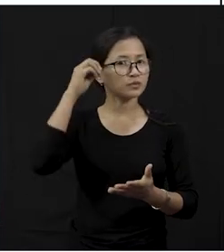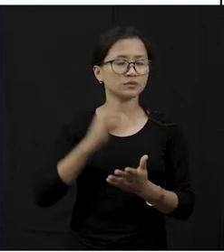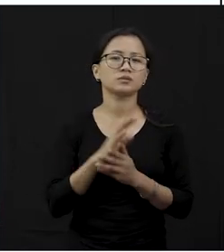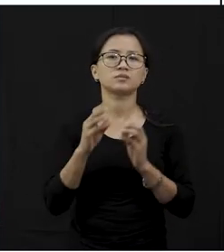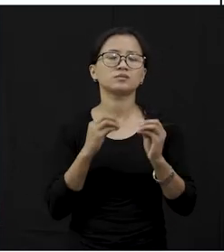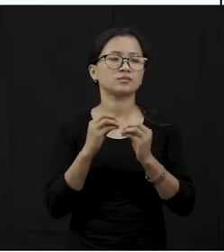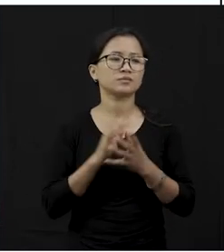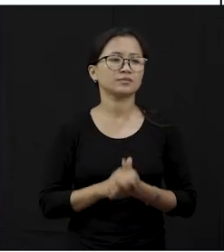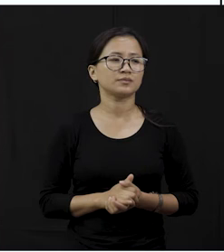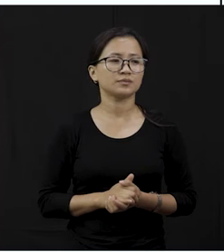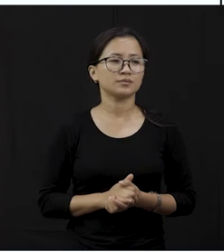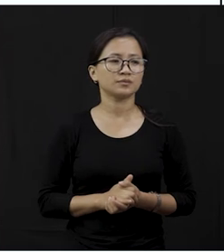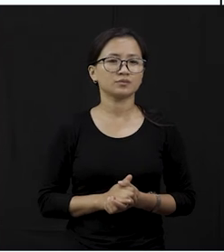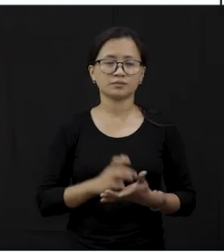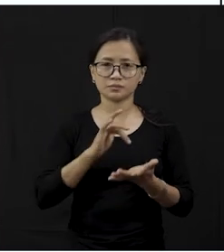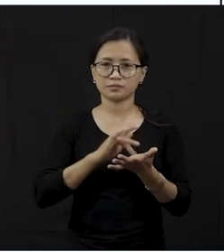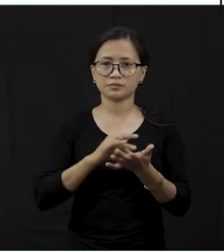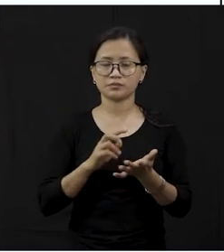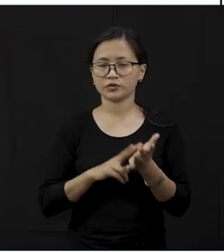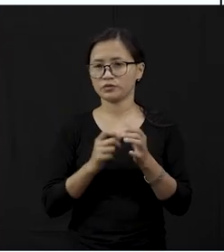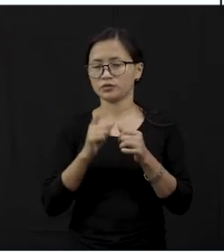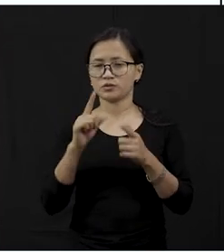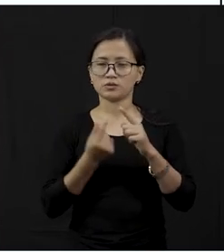this place value.